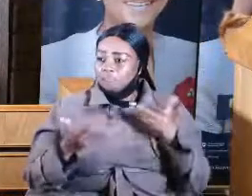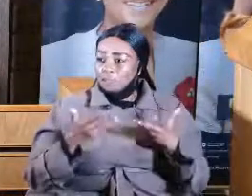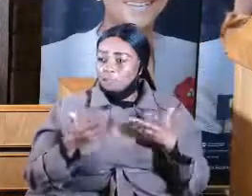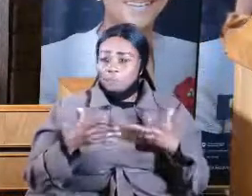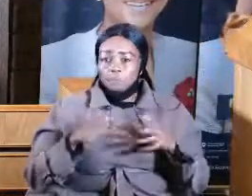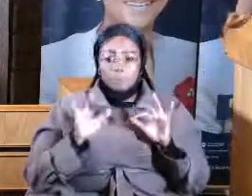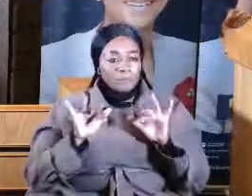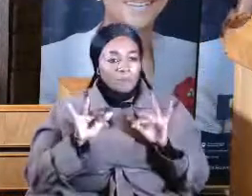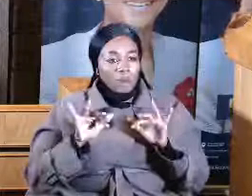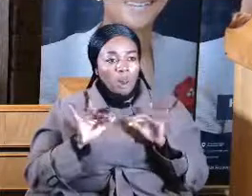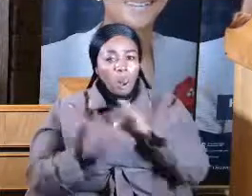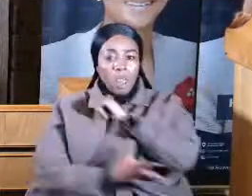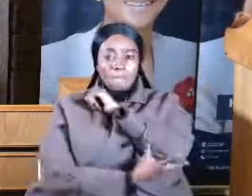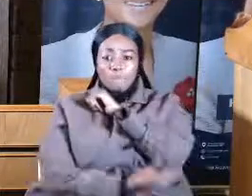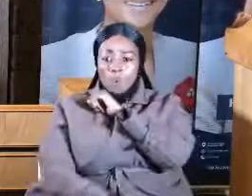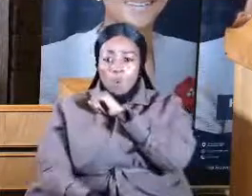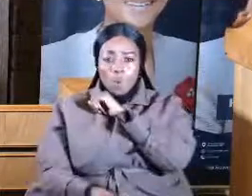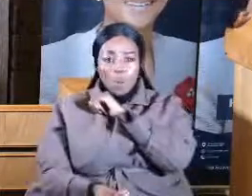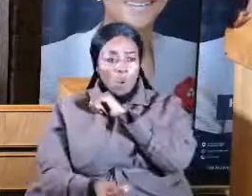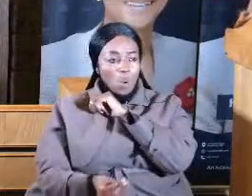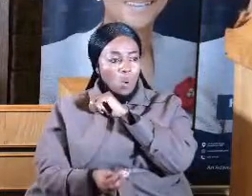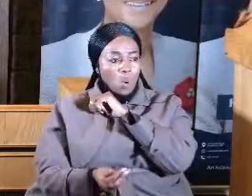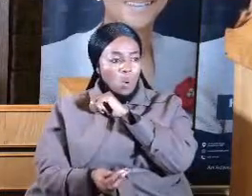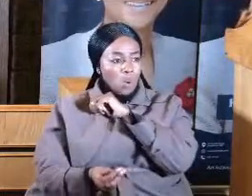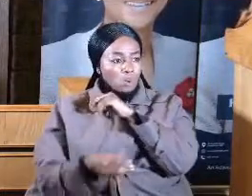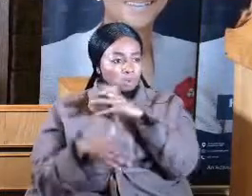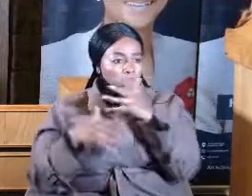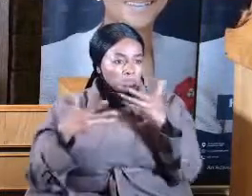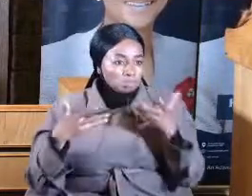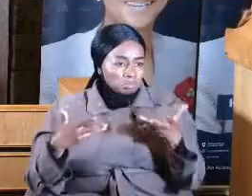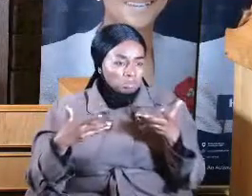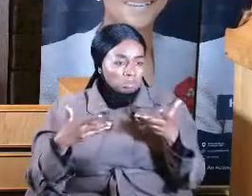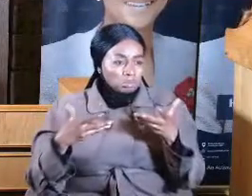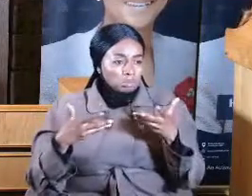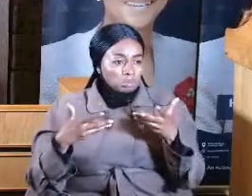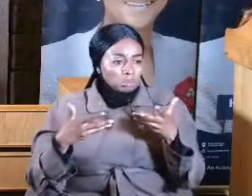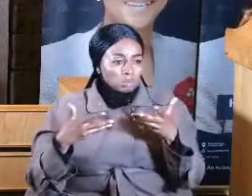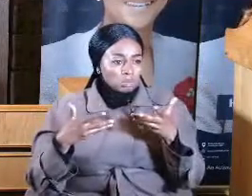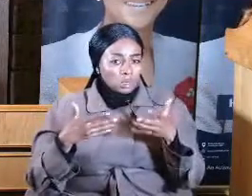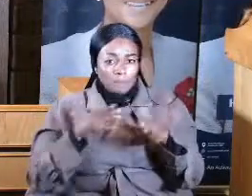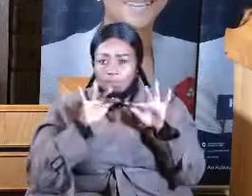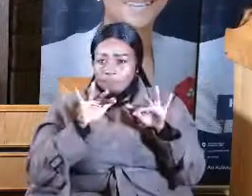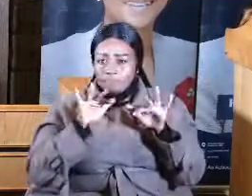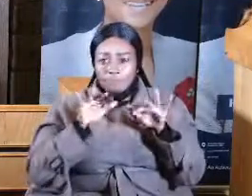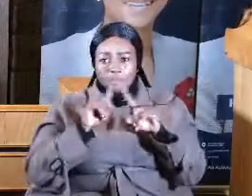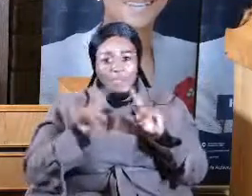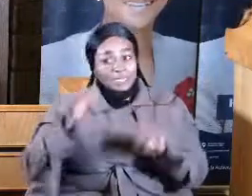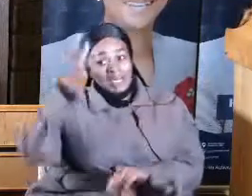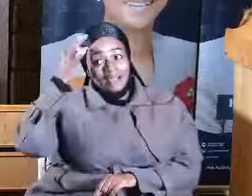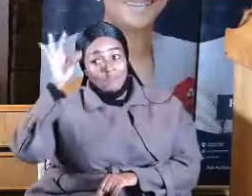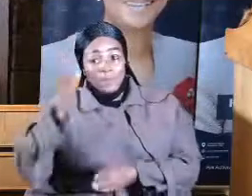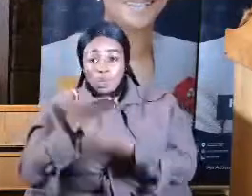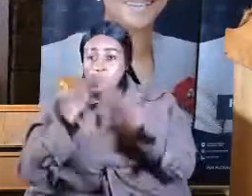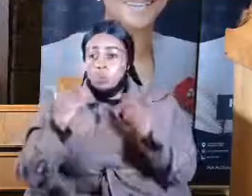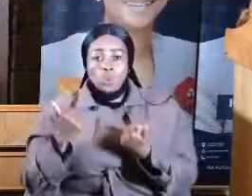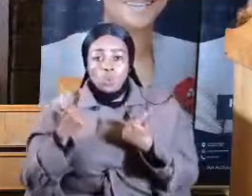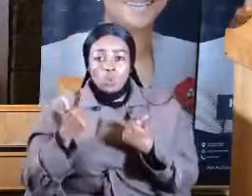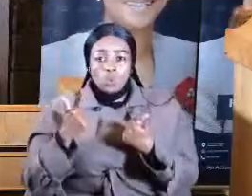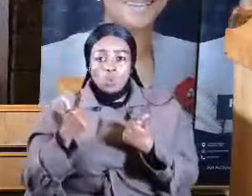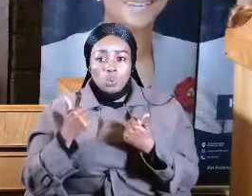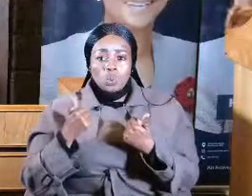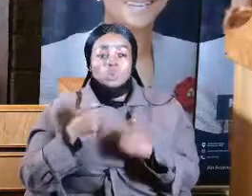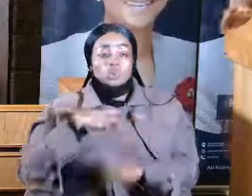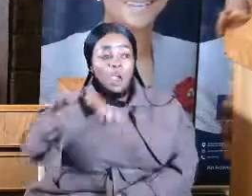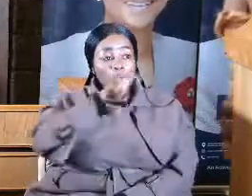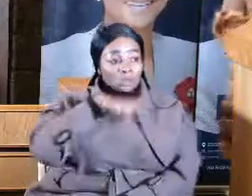living under the poverty line there, and maybe it is not known. Programs such as